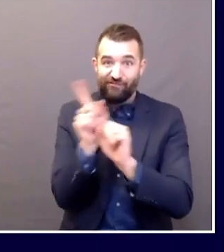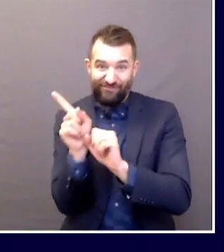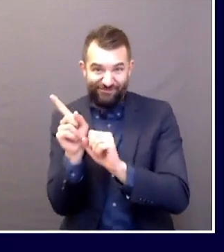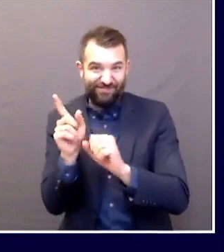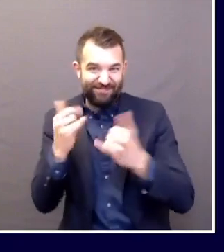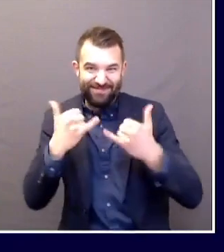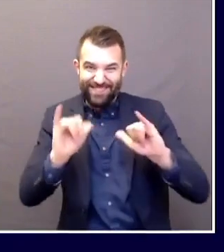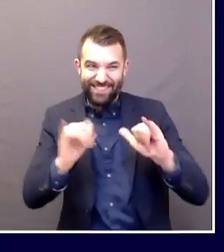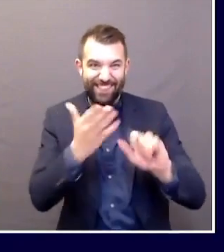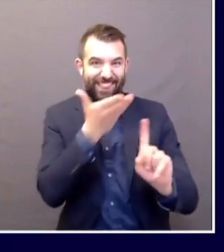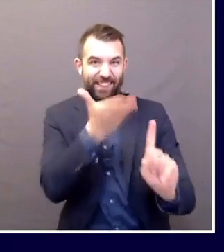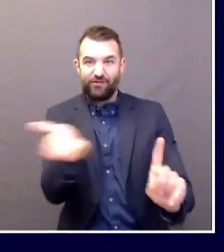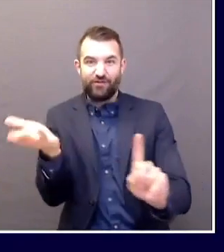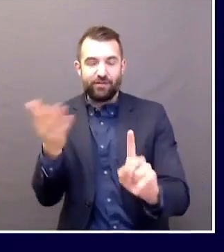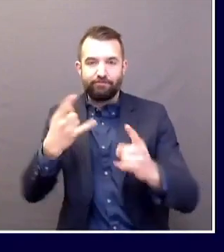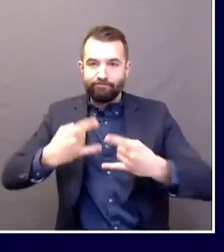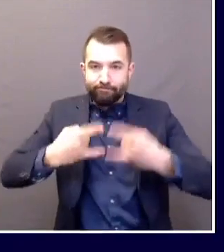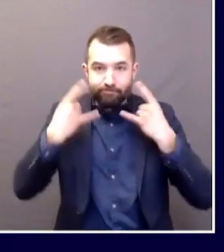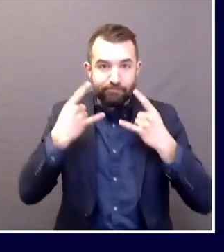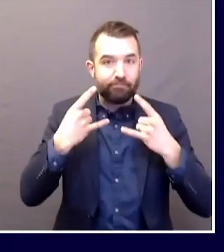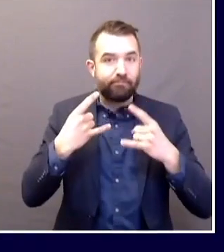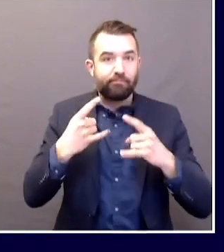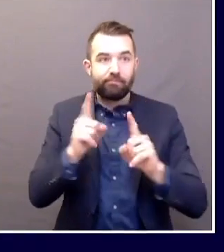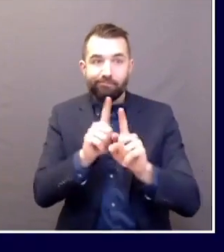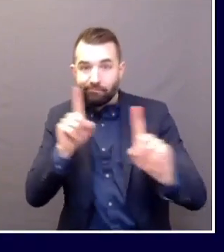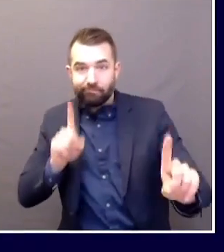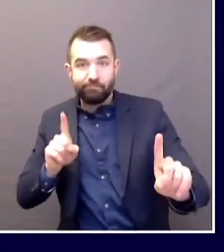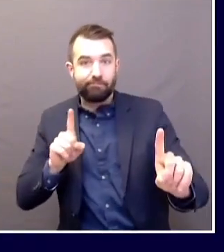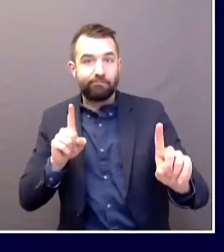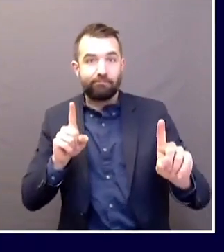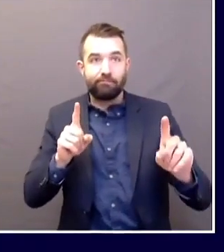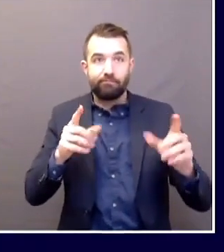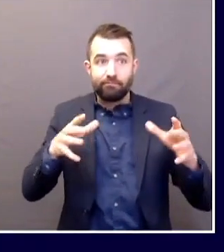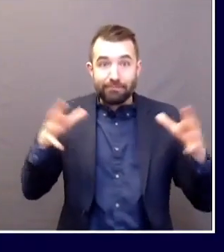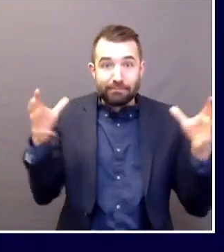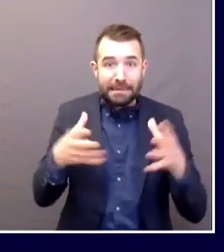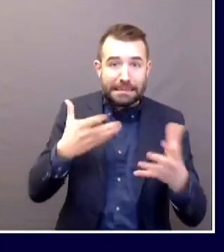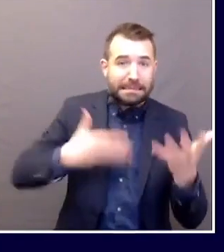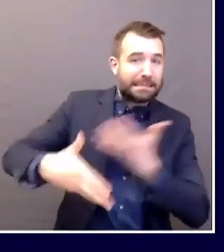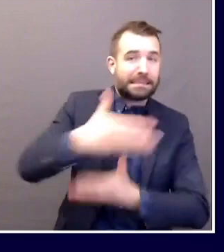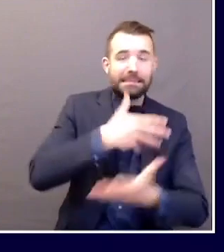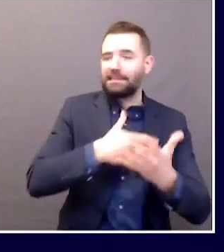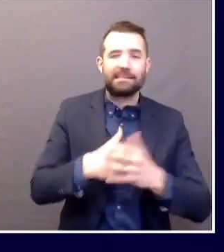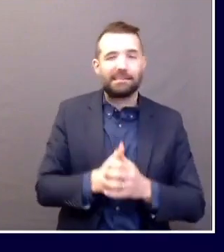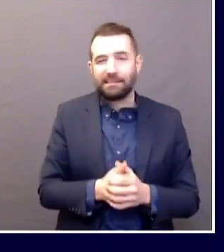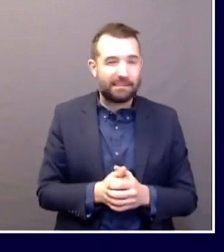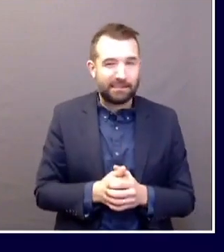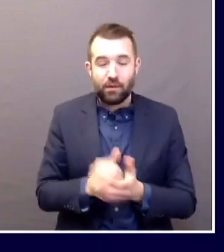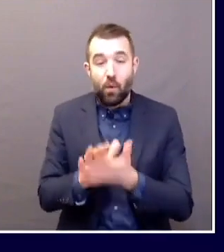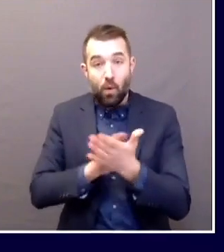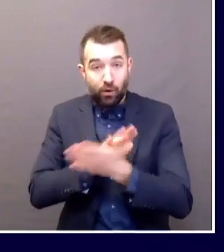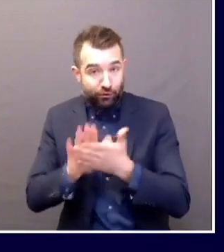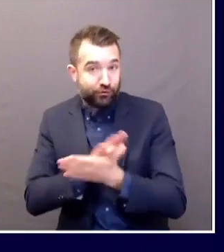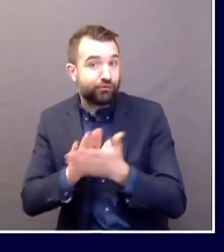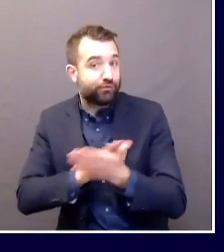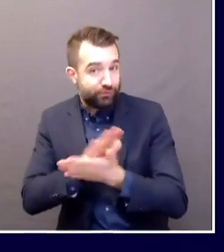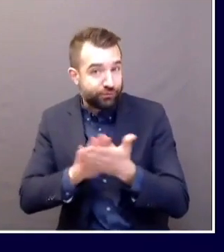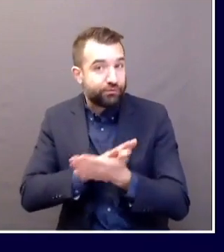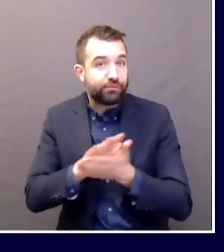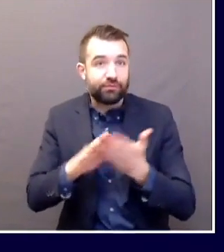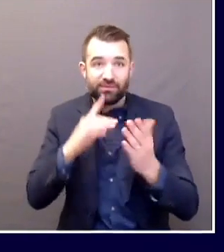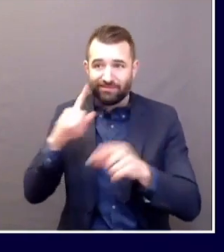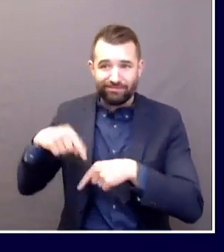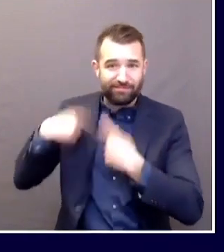a mask, watch your distance, avoid crowds, and wash your hands frequently. Over the past year, we've worked with different sectors